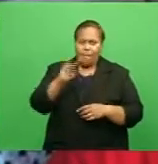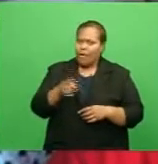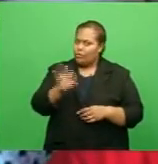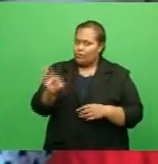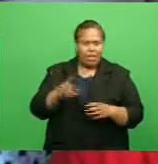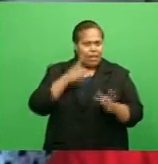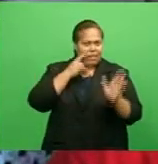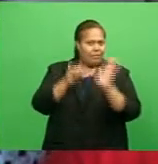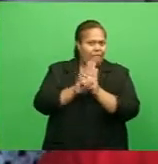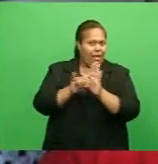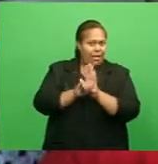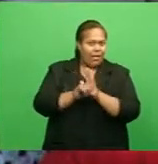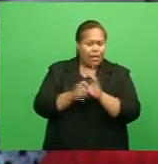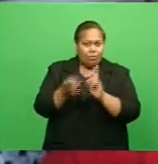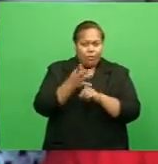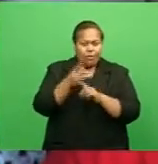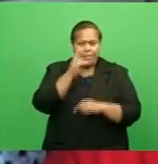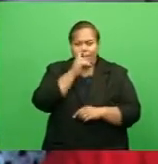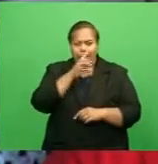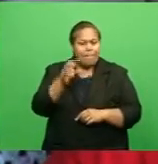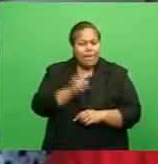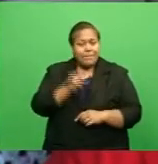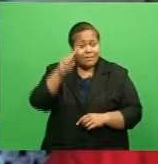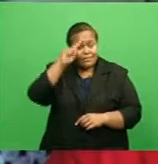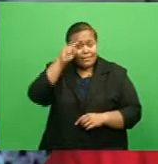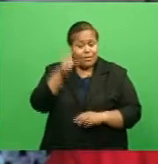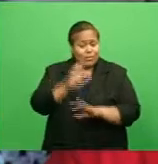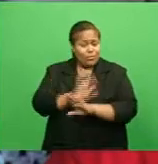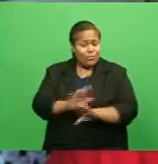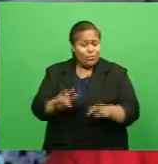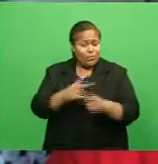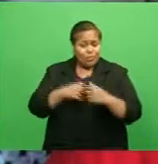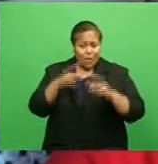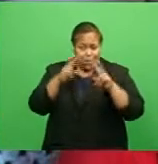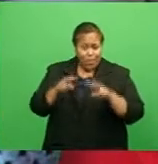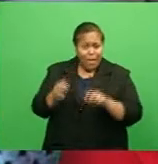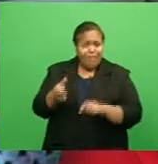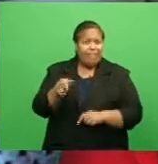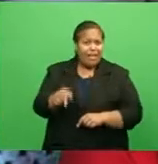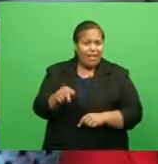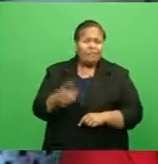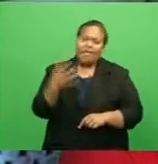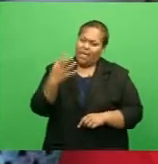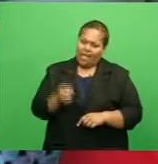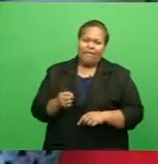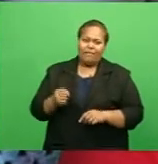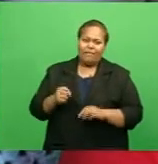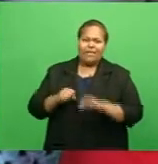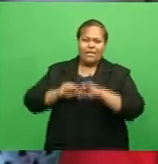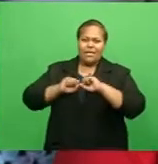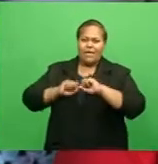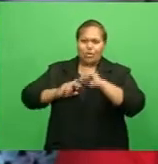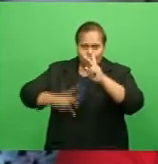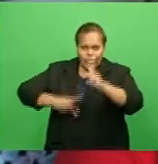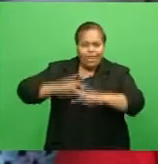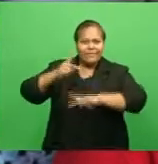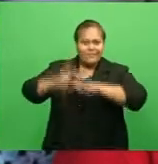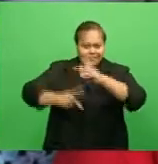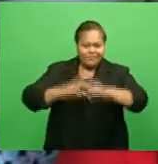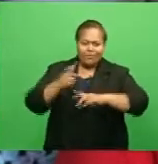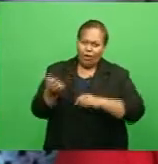people to understand. The children that we're looking after are the ones that have come through the system. They've been tested by